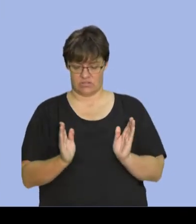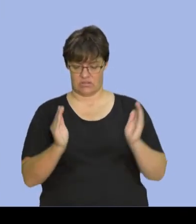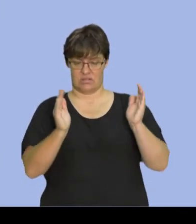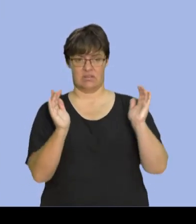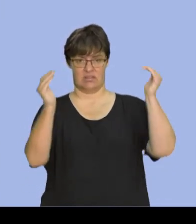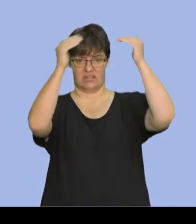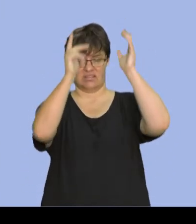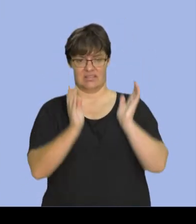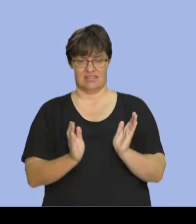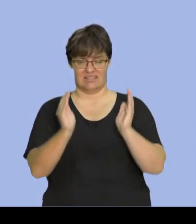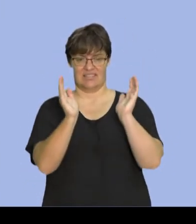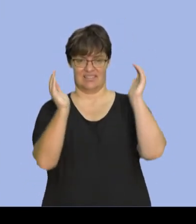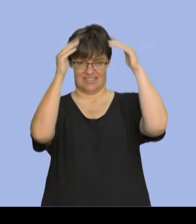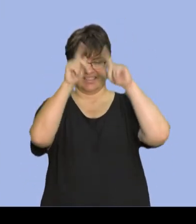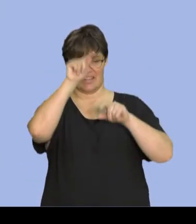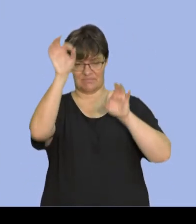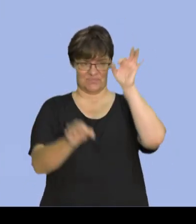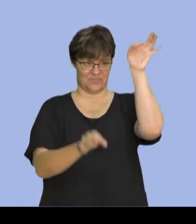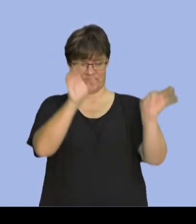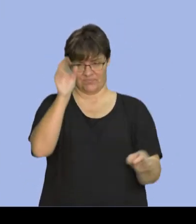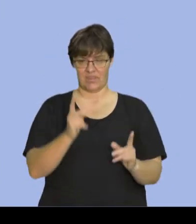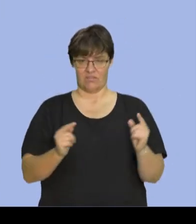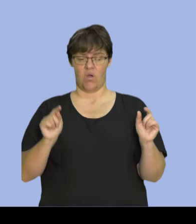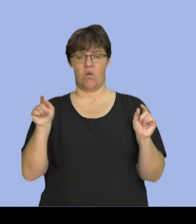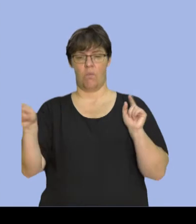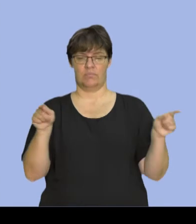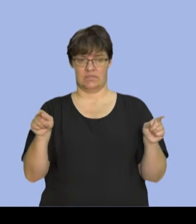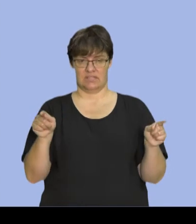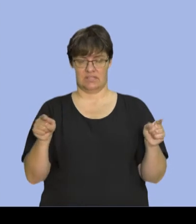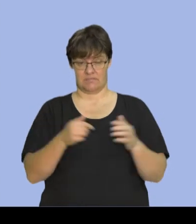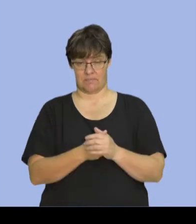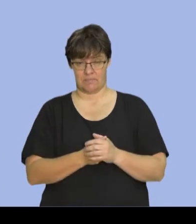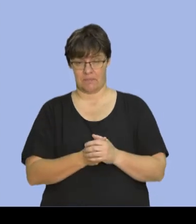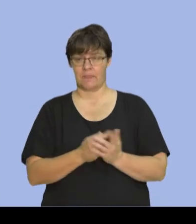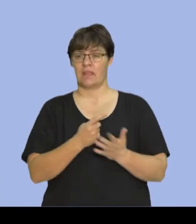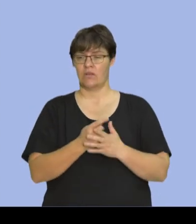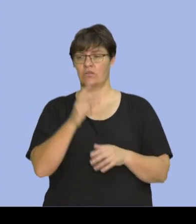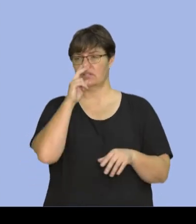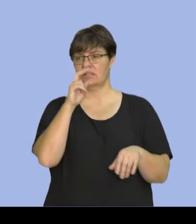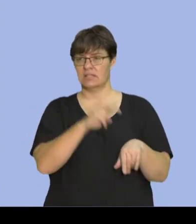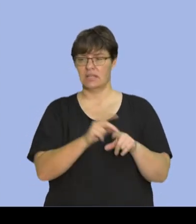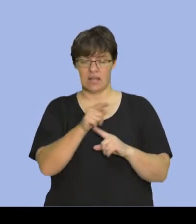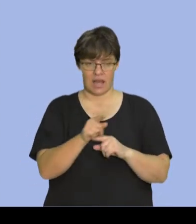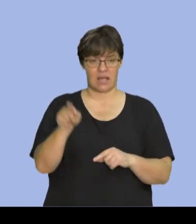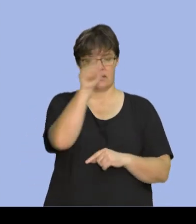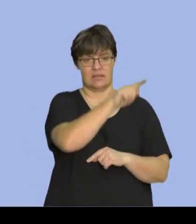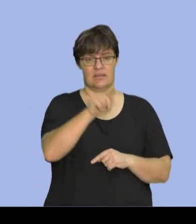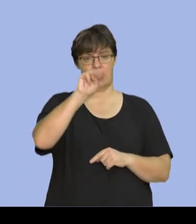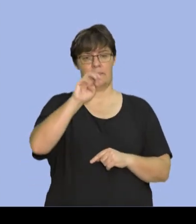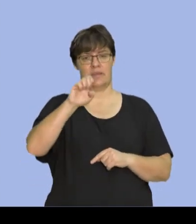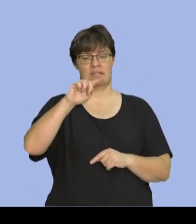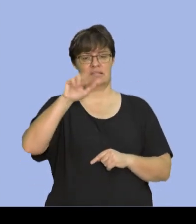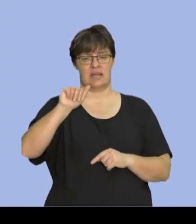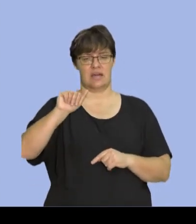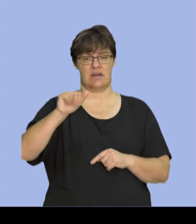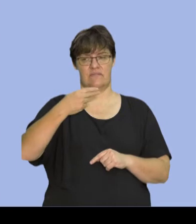then attached by the spindle fiber to the opposite ends. Again, unique to this stage is the